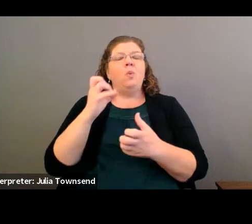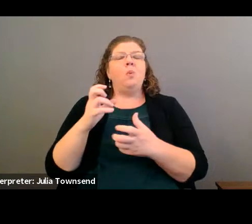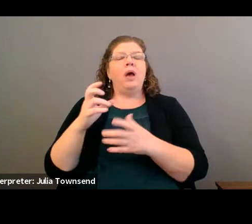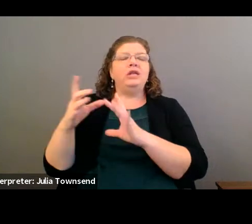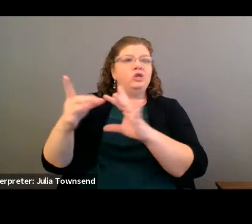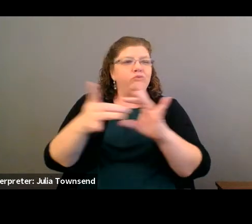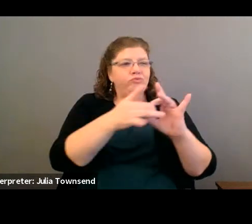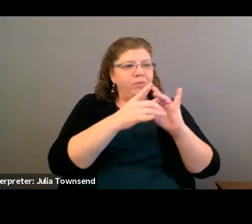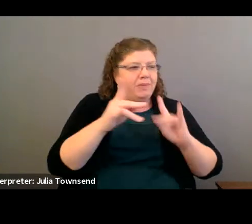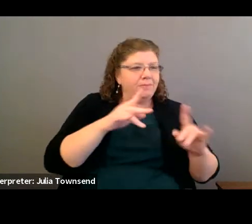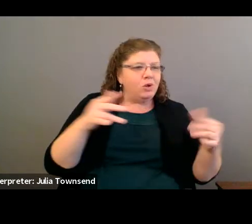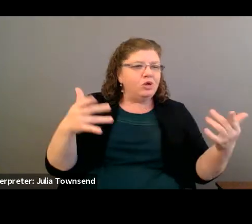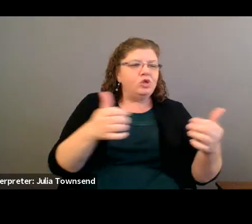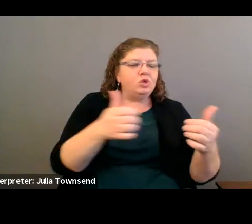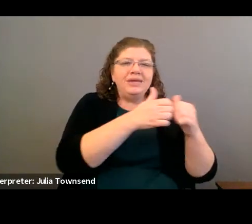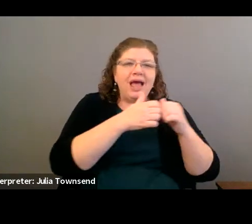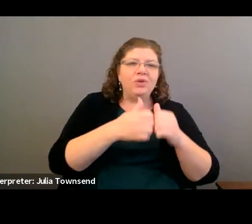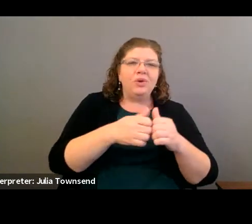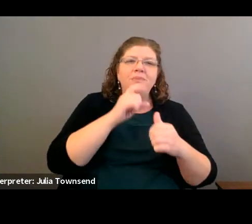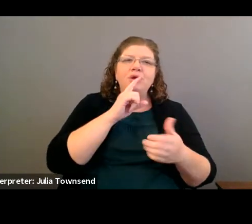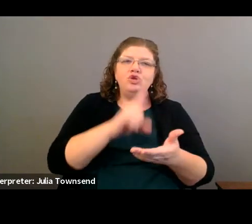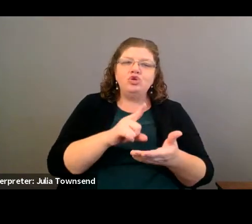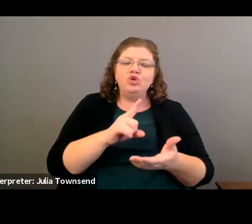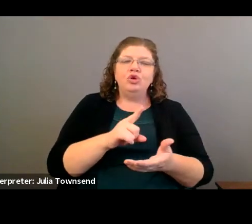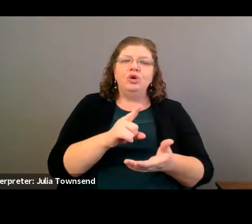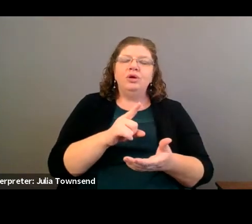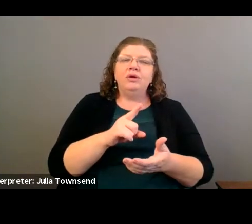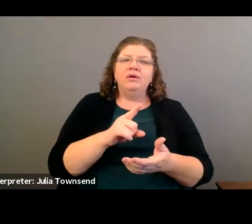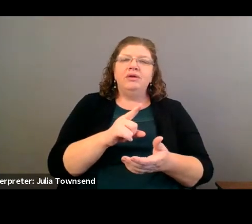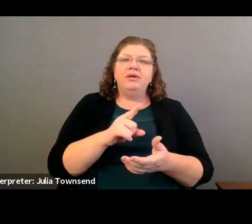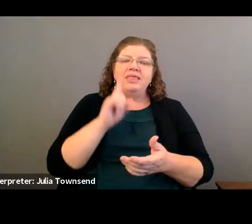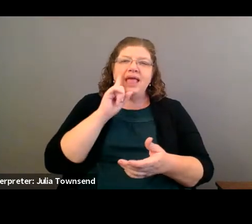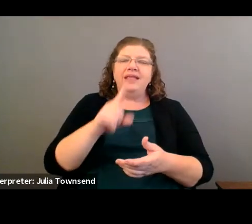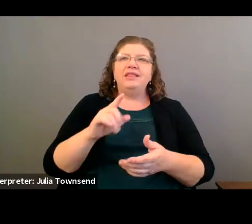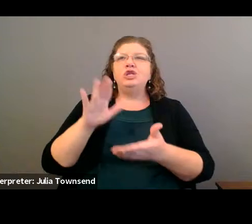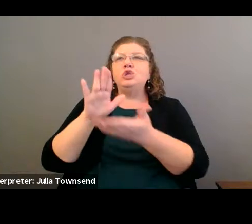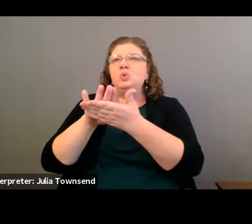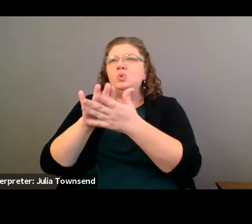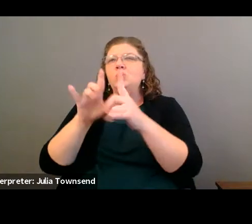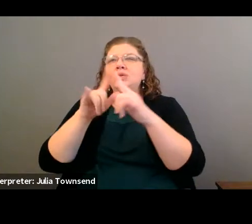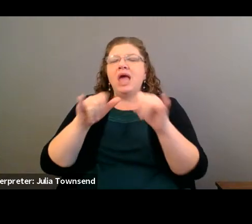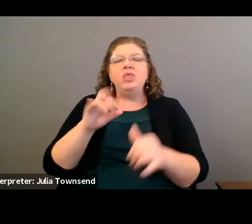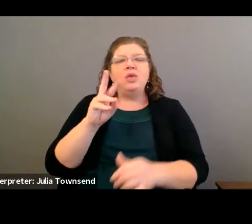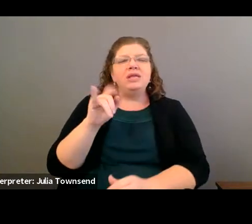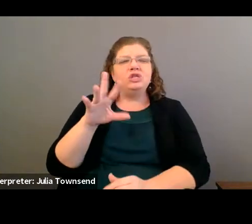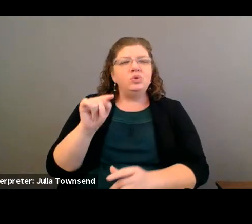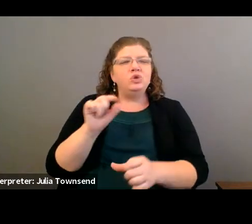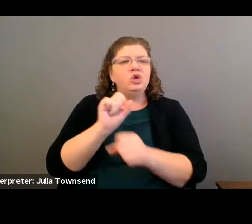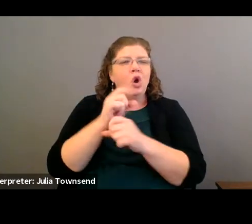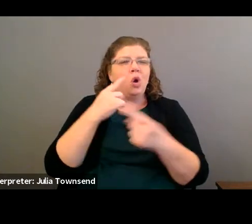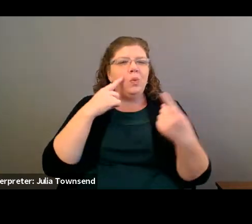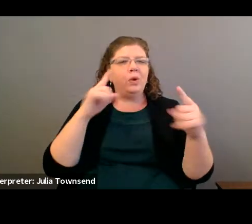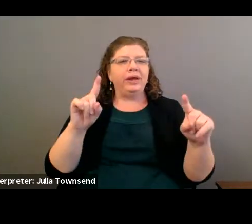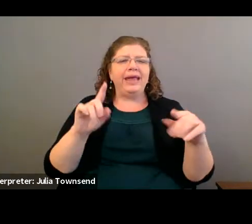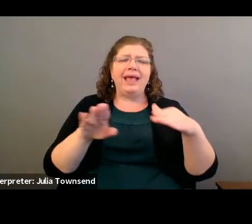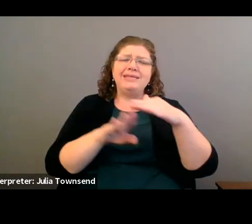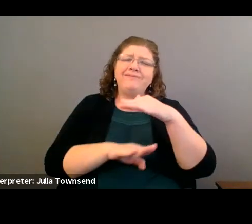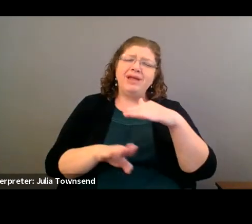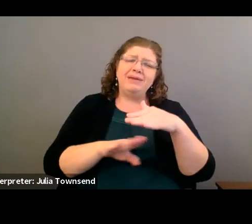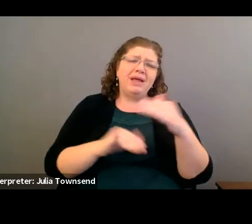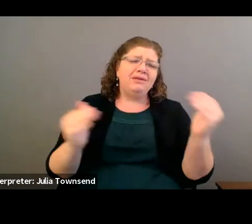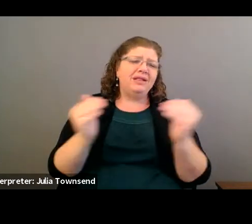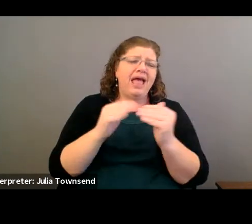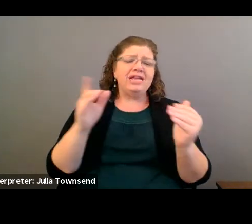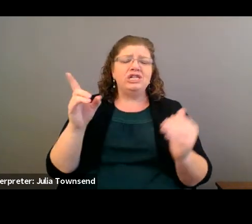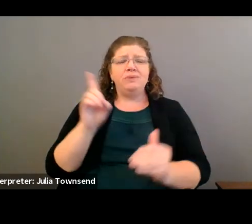and making sure that the institutions, as fundamental as democracy, are working, because he was hopeful and optimistic about